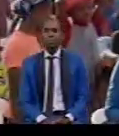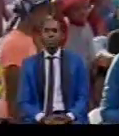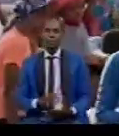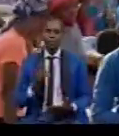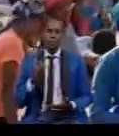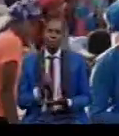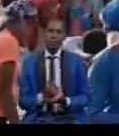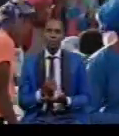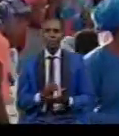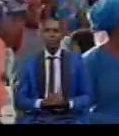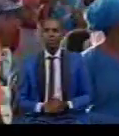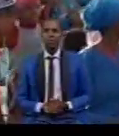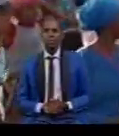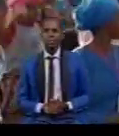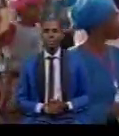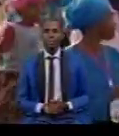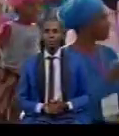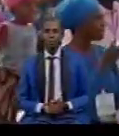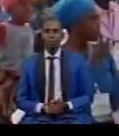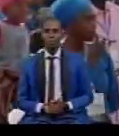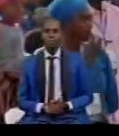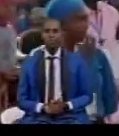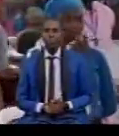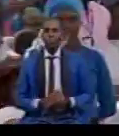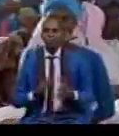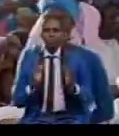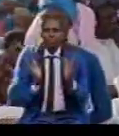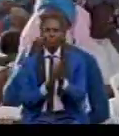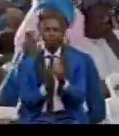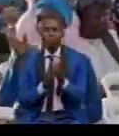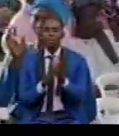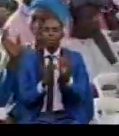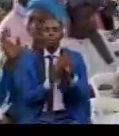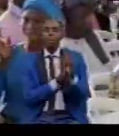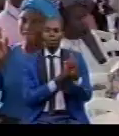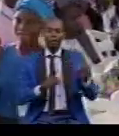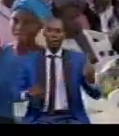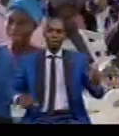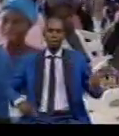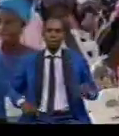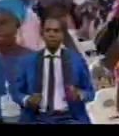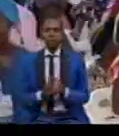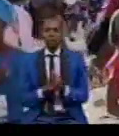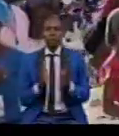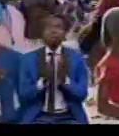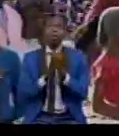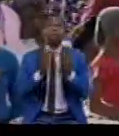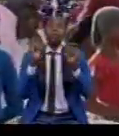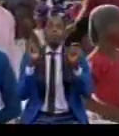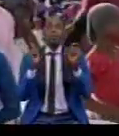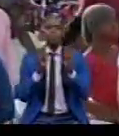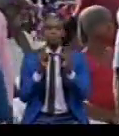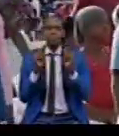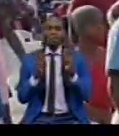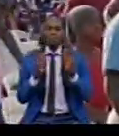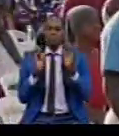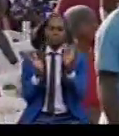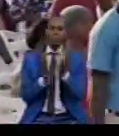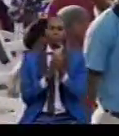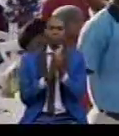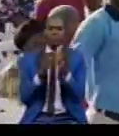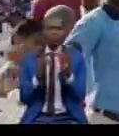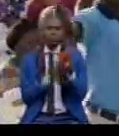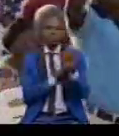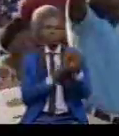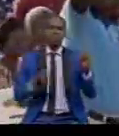Sincere, praise transparent, the Lord. Holy. Praise the